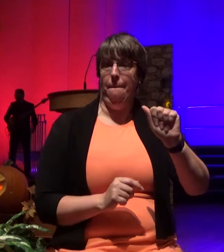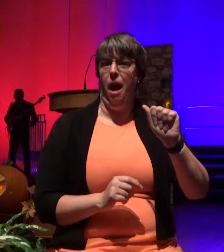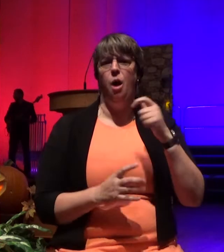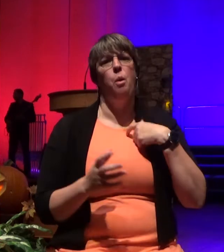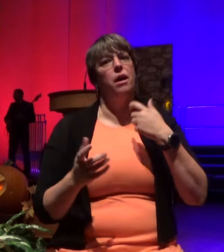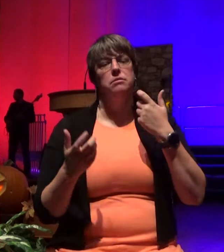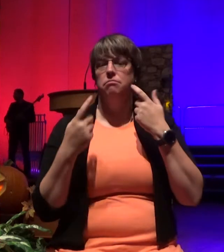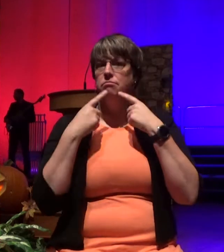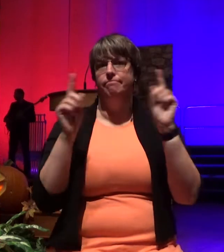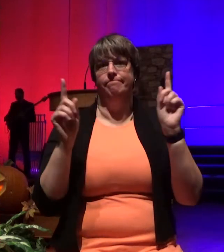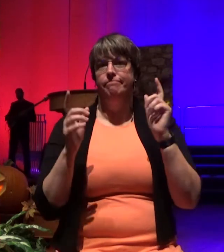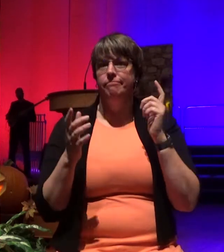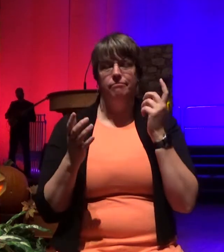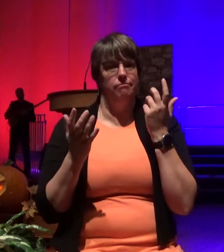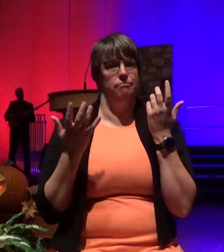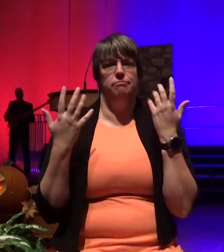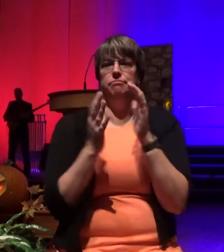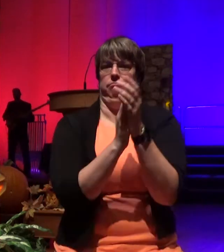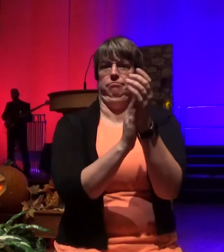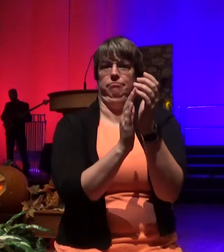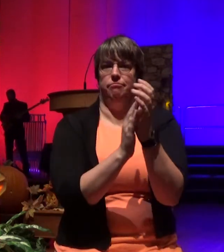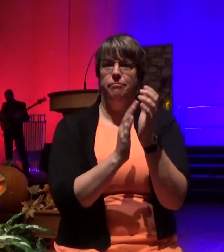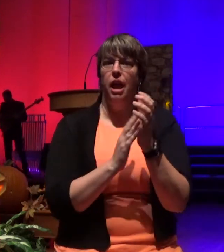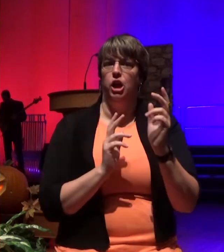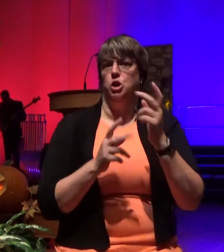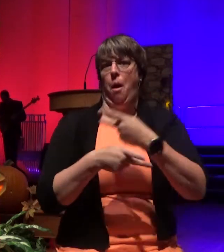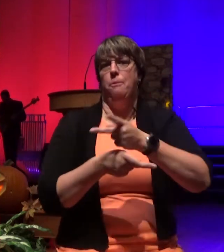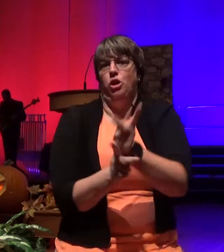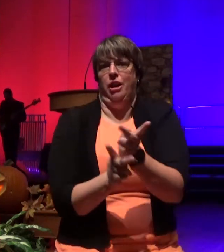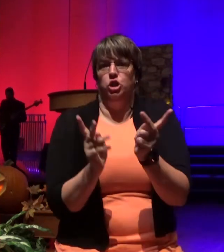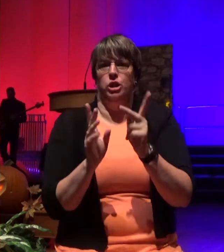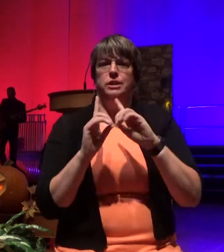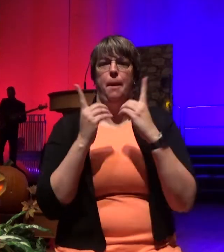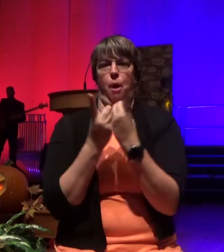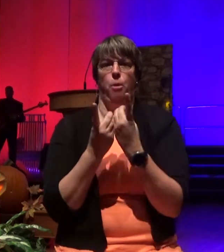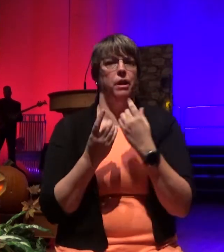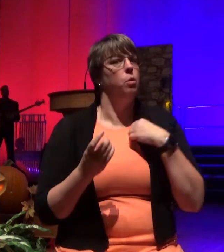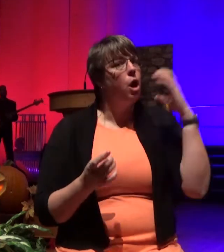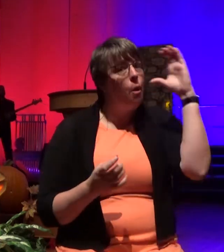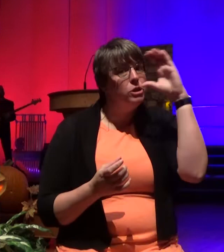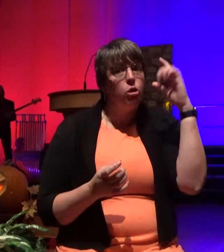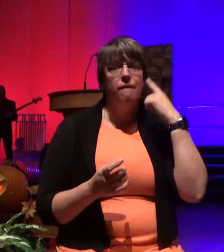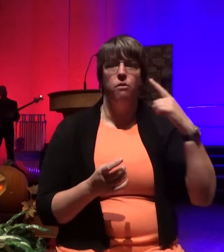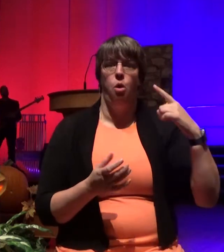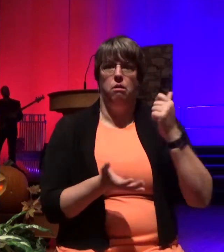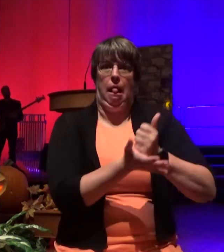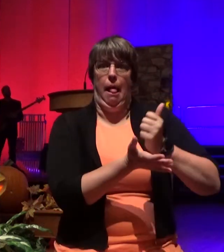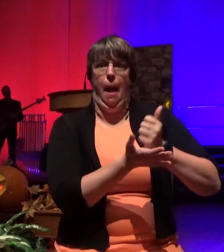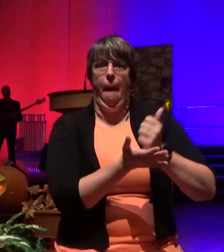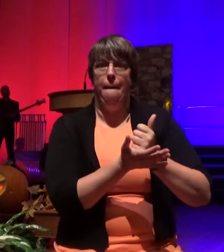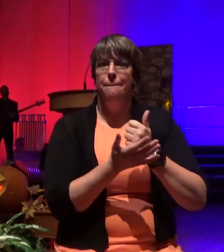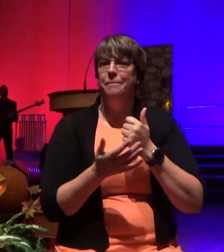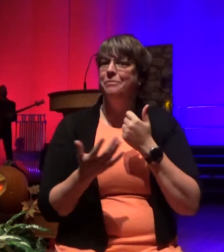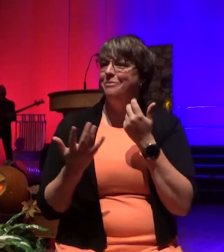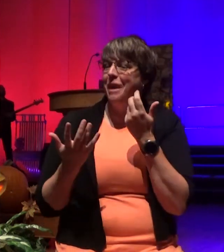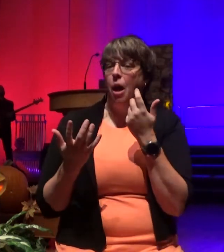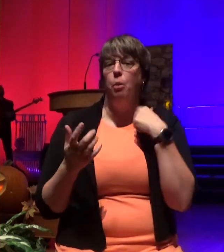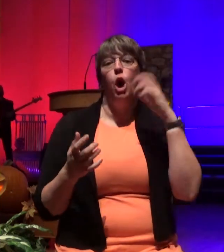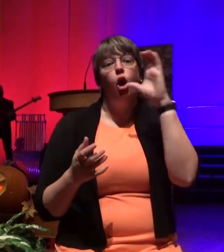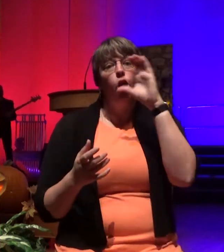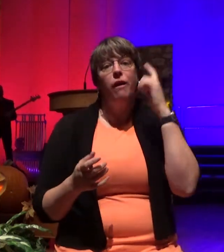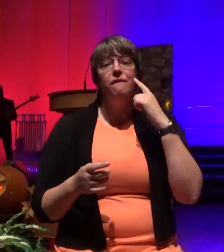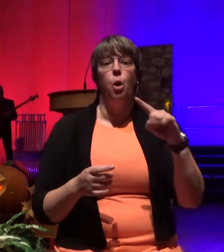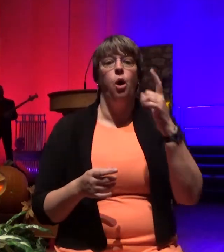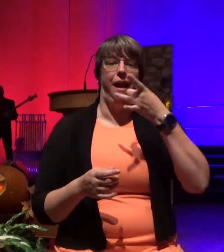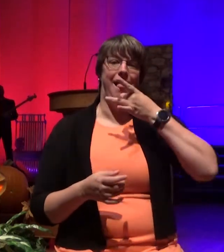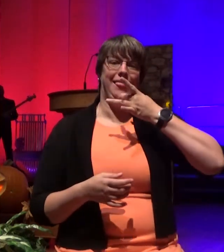to let you know that we're looking for people to help. You know, if all the world's the stage, I want better lighting. We're looking for a lighting designer, and we're